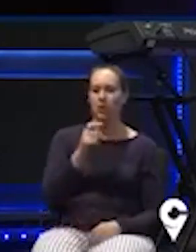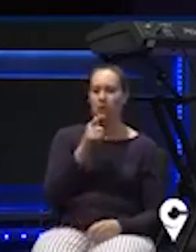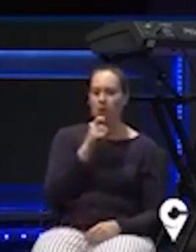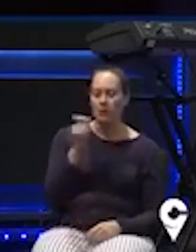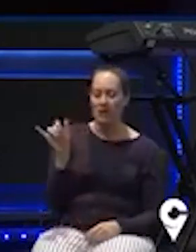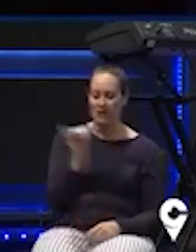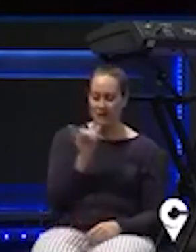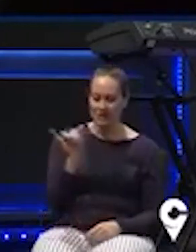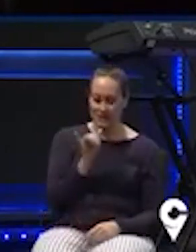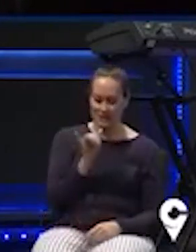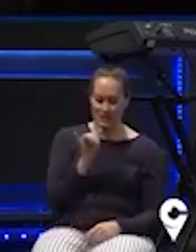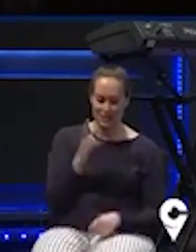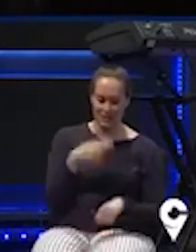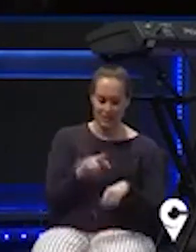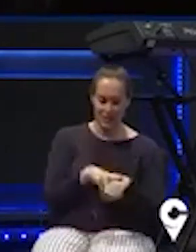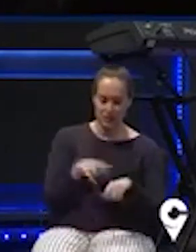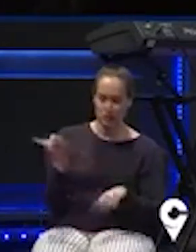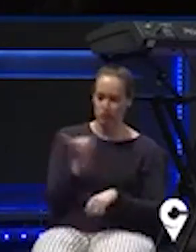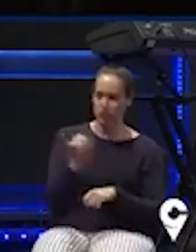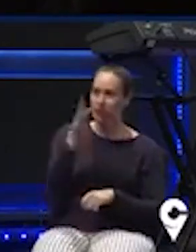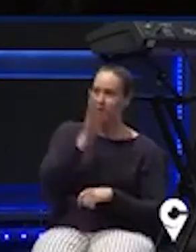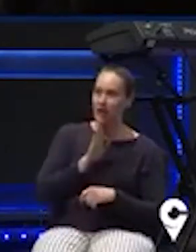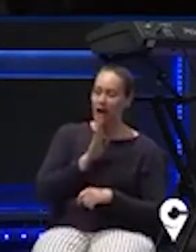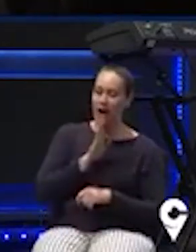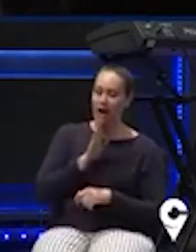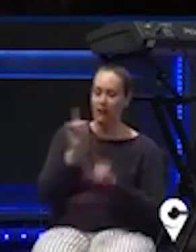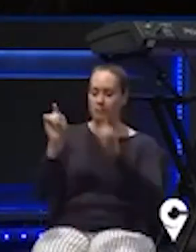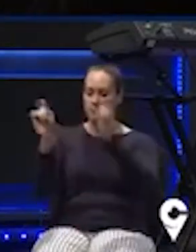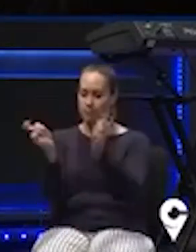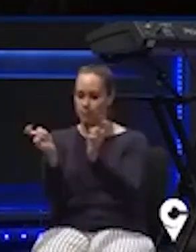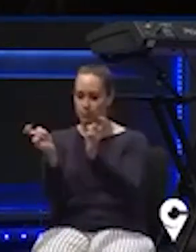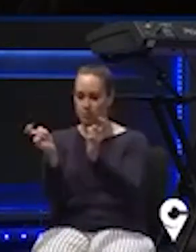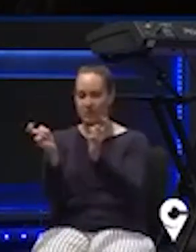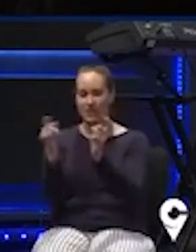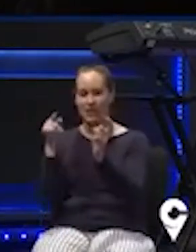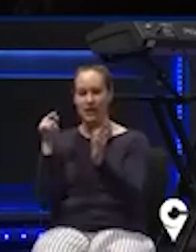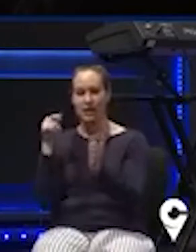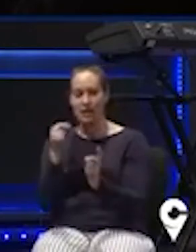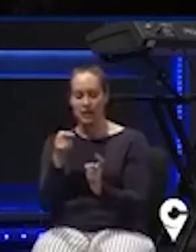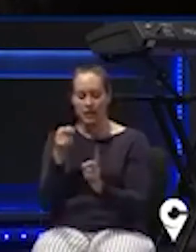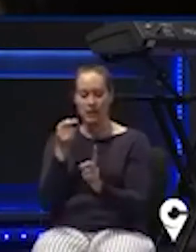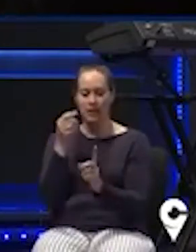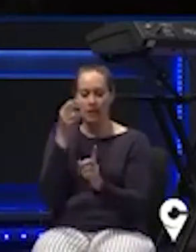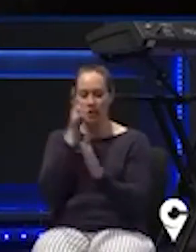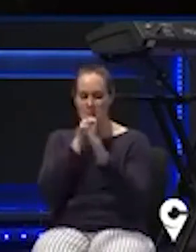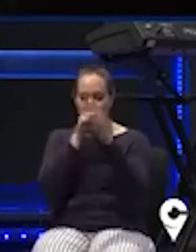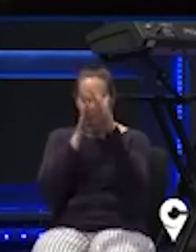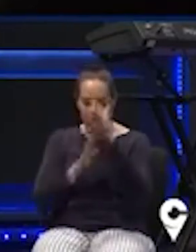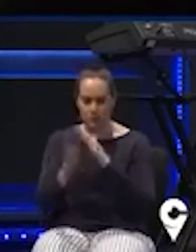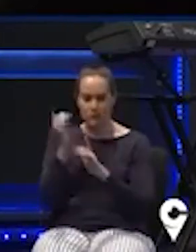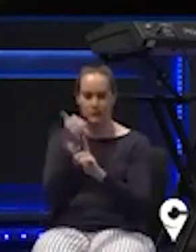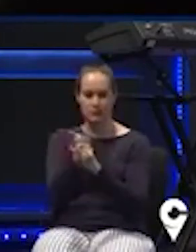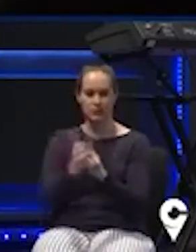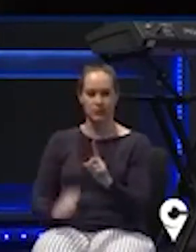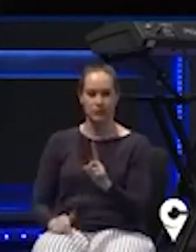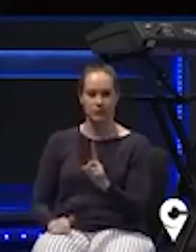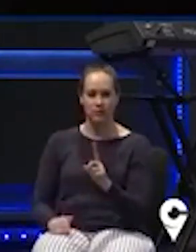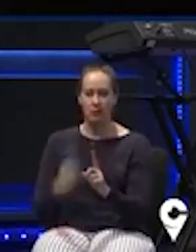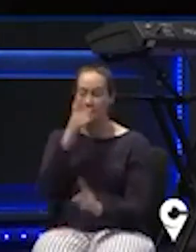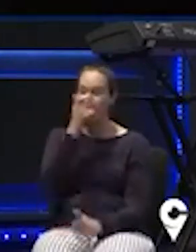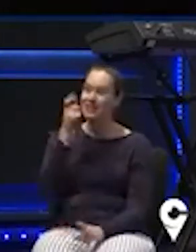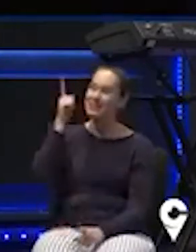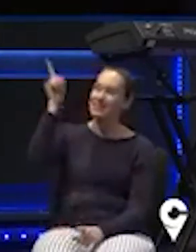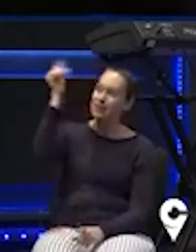he humbled himself. Because of his very nature, Because he knew who he was, he could humble